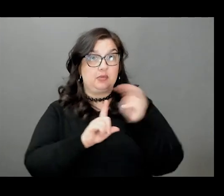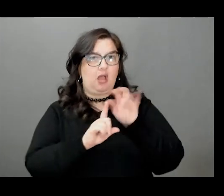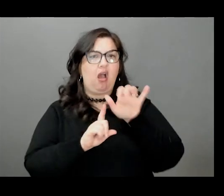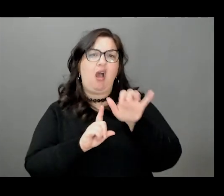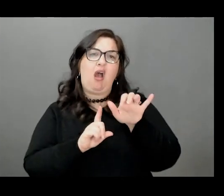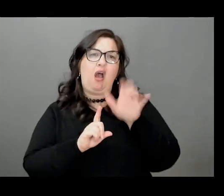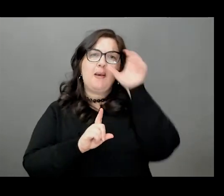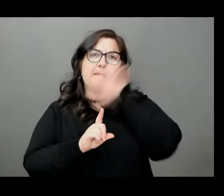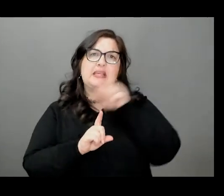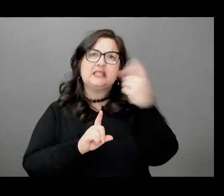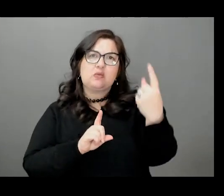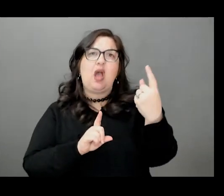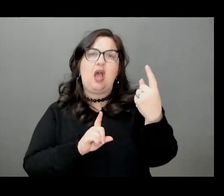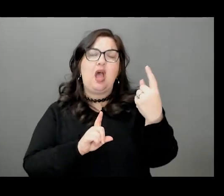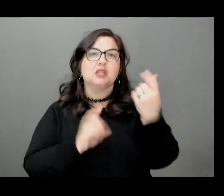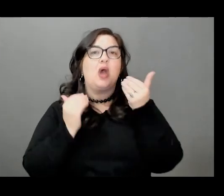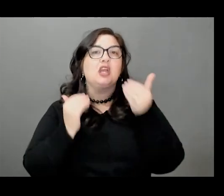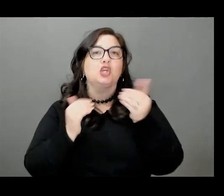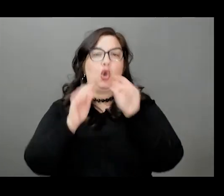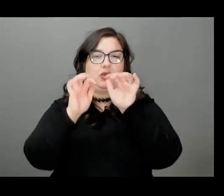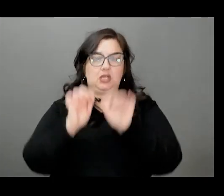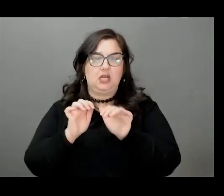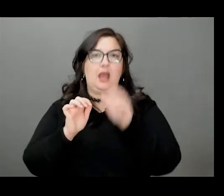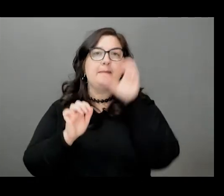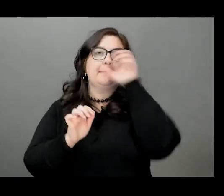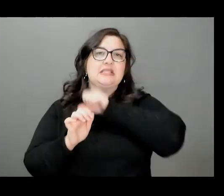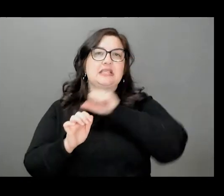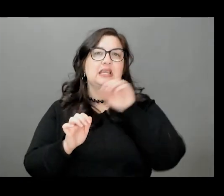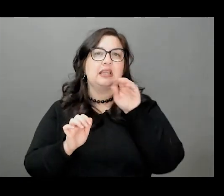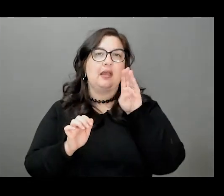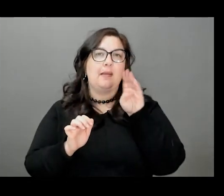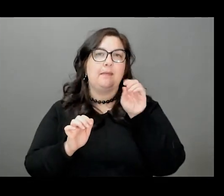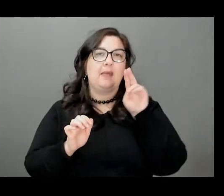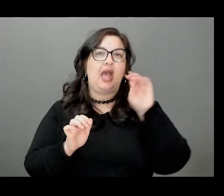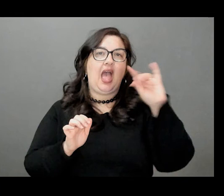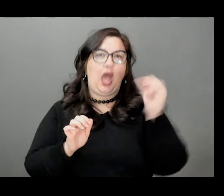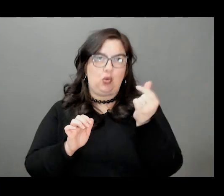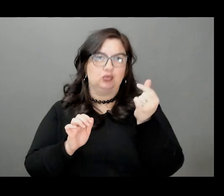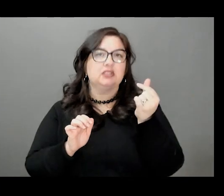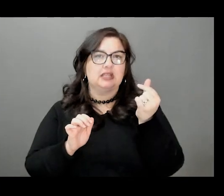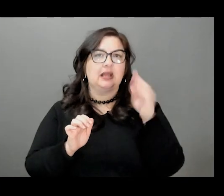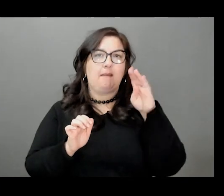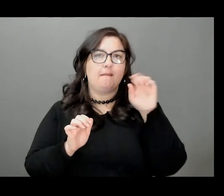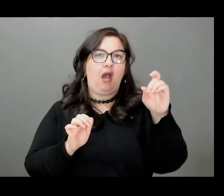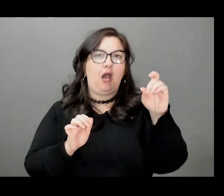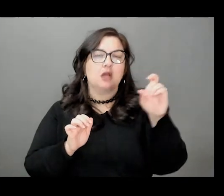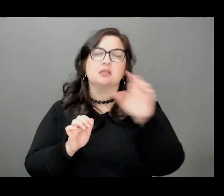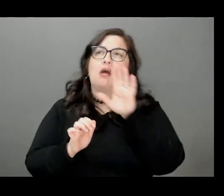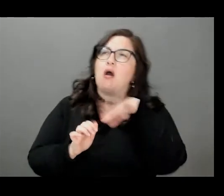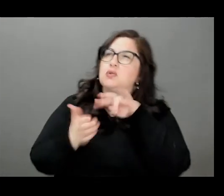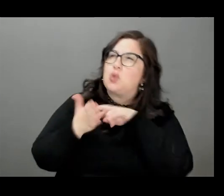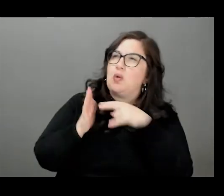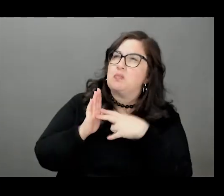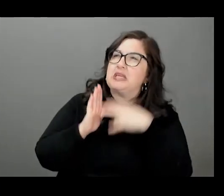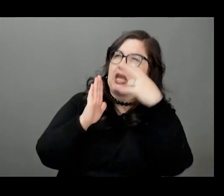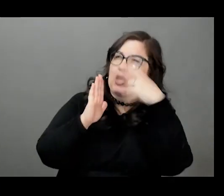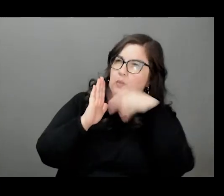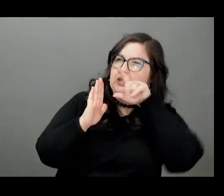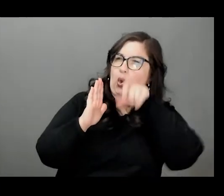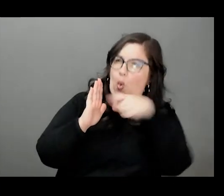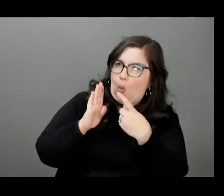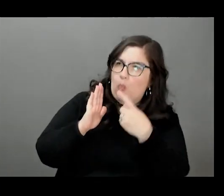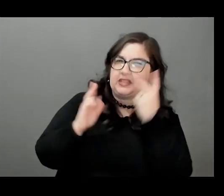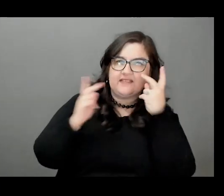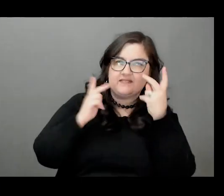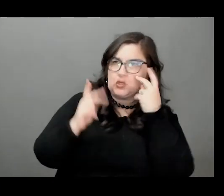side, right? So I, as a customer, will go and say missing bounding box on the left car. There's more like a